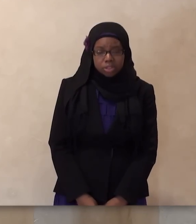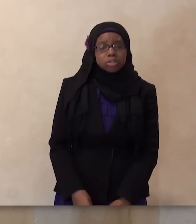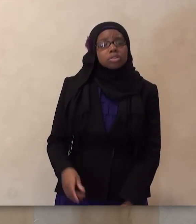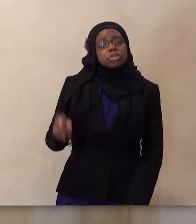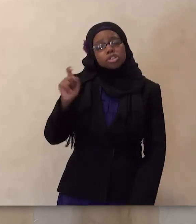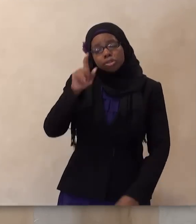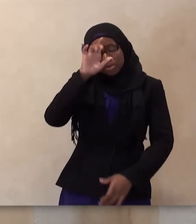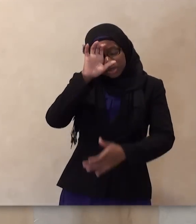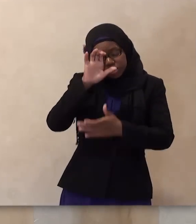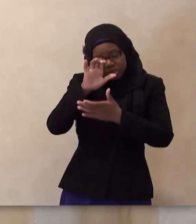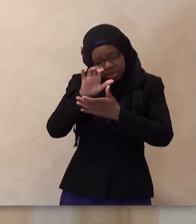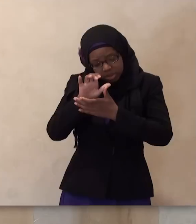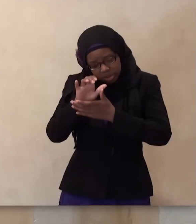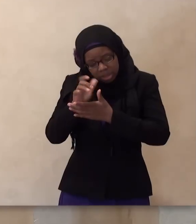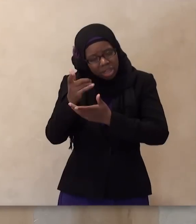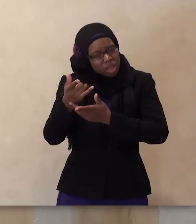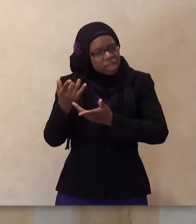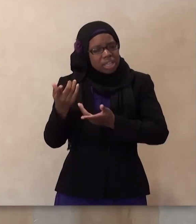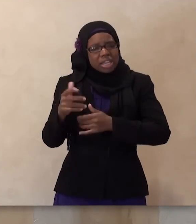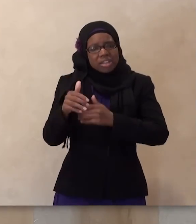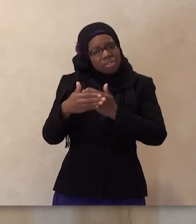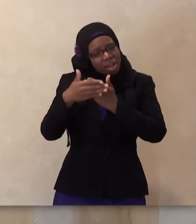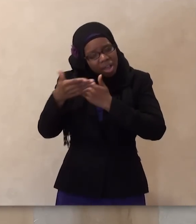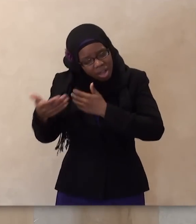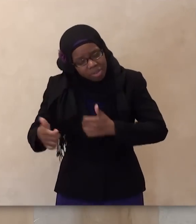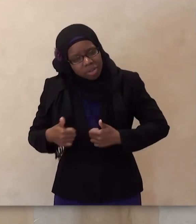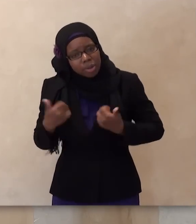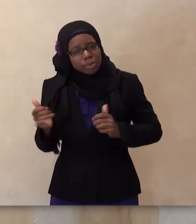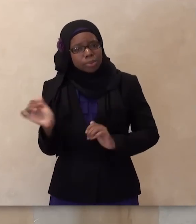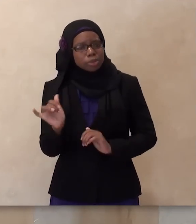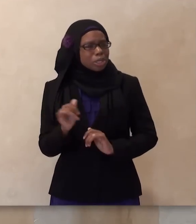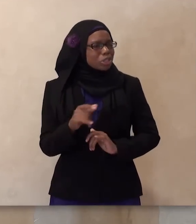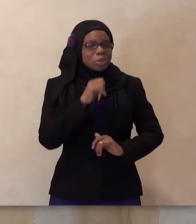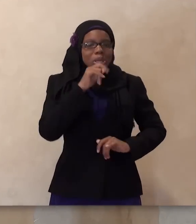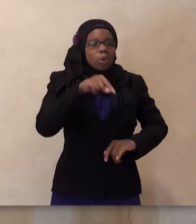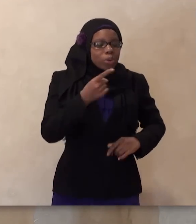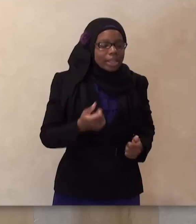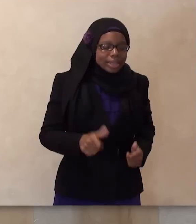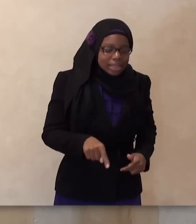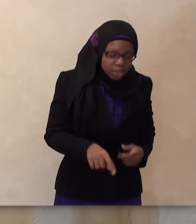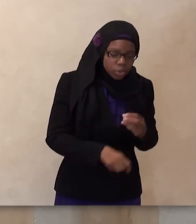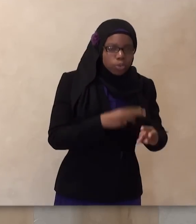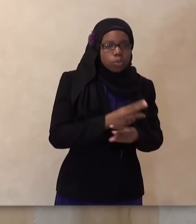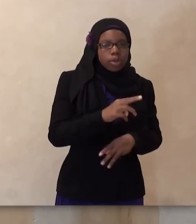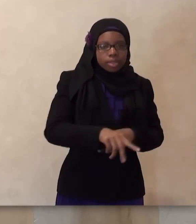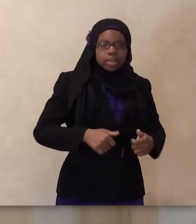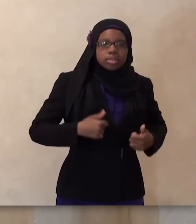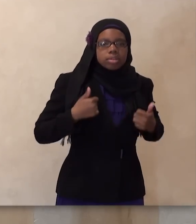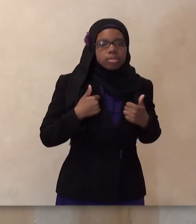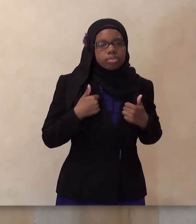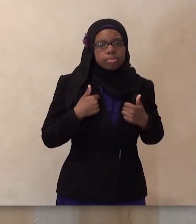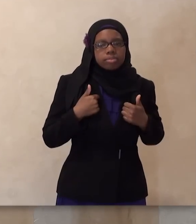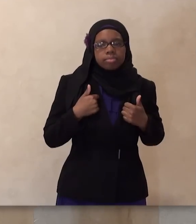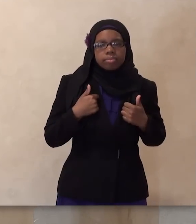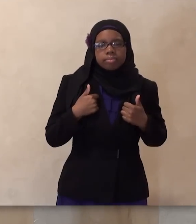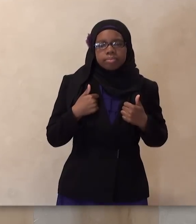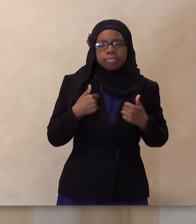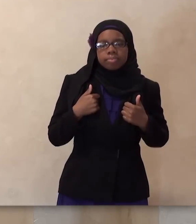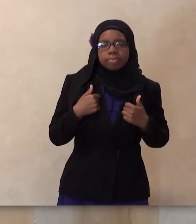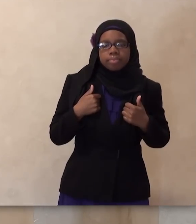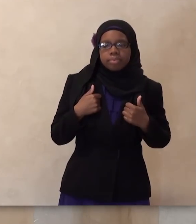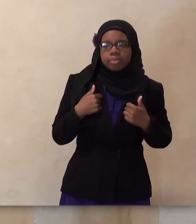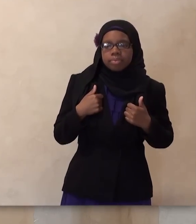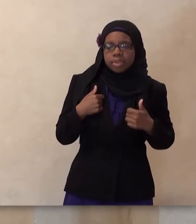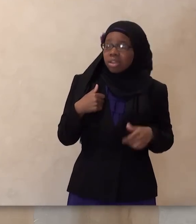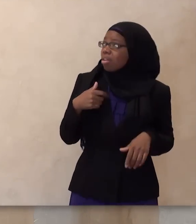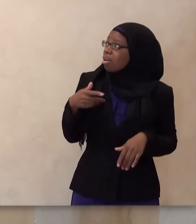and he did not believe in the hereafter. Allah subhanahu wa ta'ala says that the wilaya, the dominion, is of Allah subhanahu